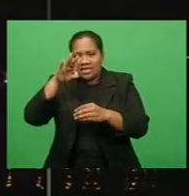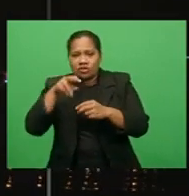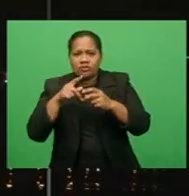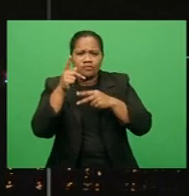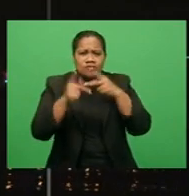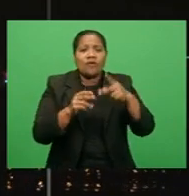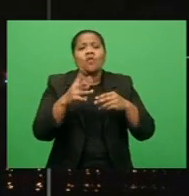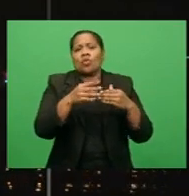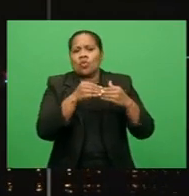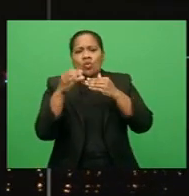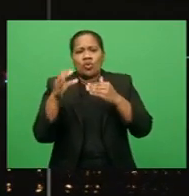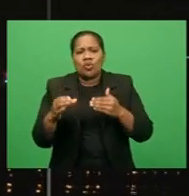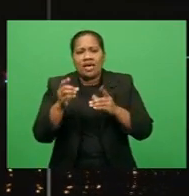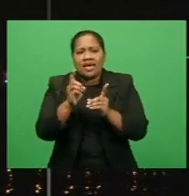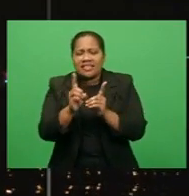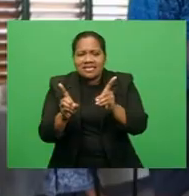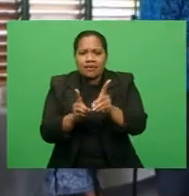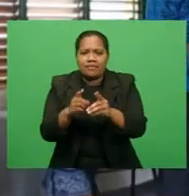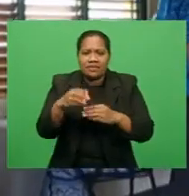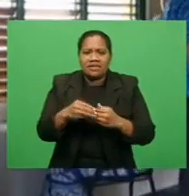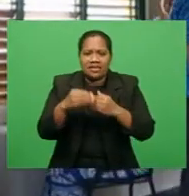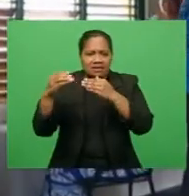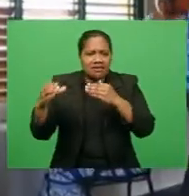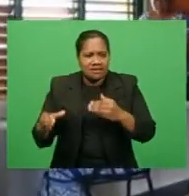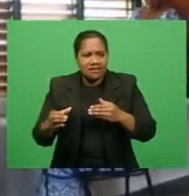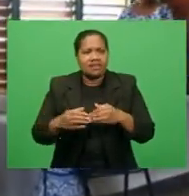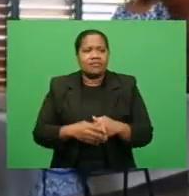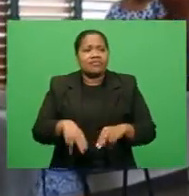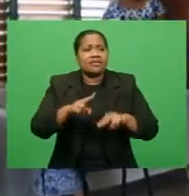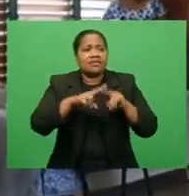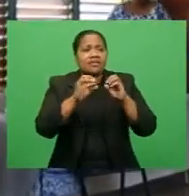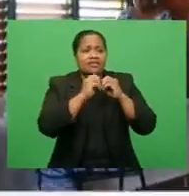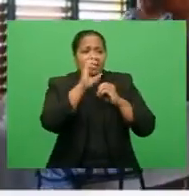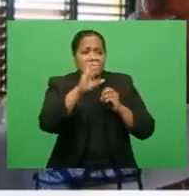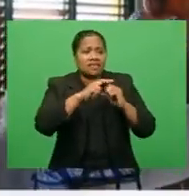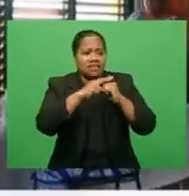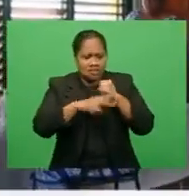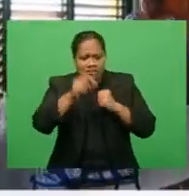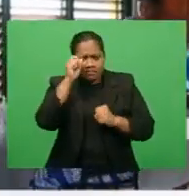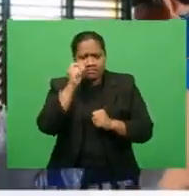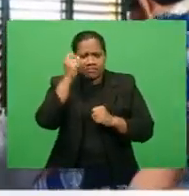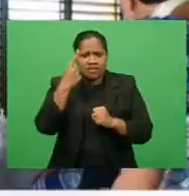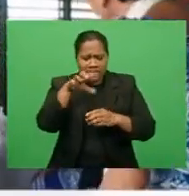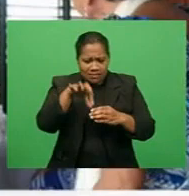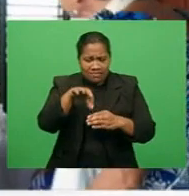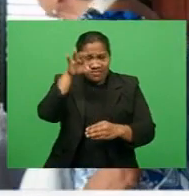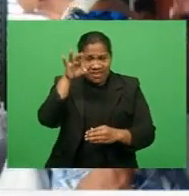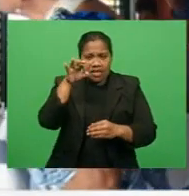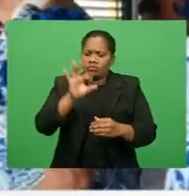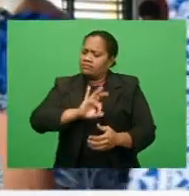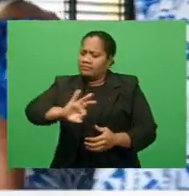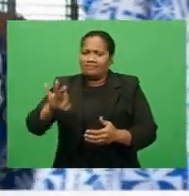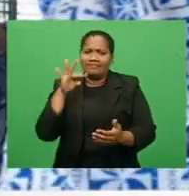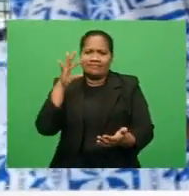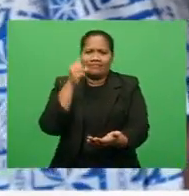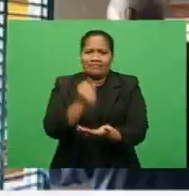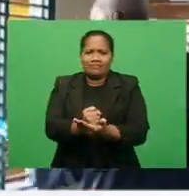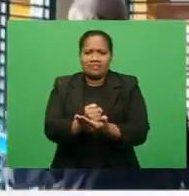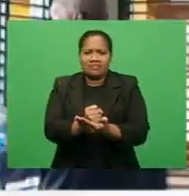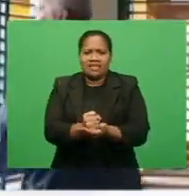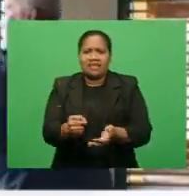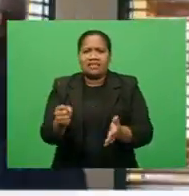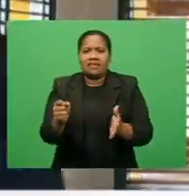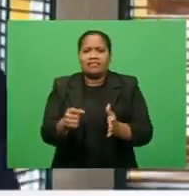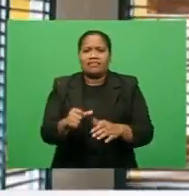party leader and deputy leader. If BC News understands, the selection panel has not yet been confirmed, with the annual general